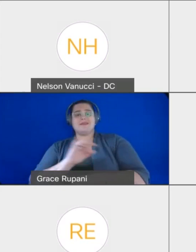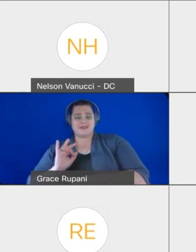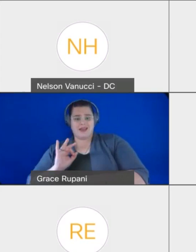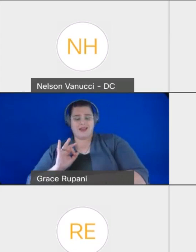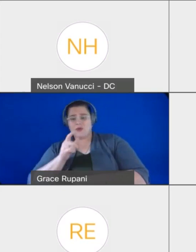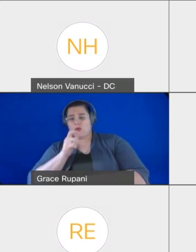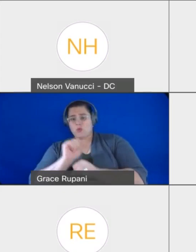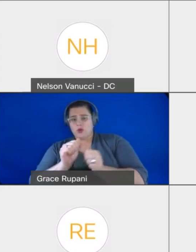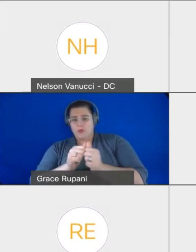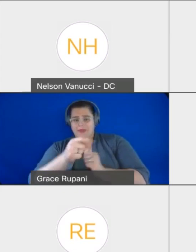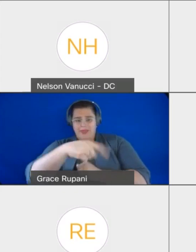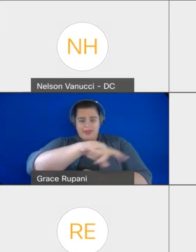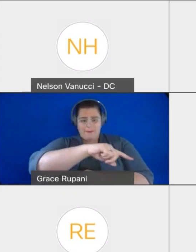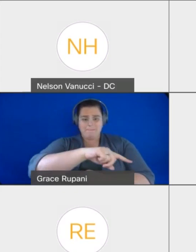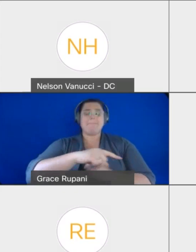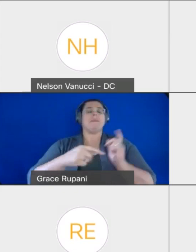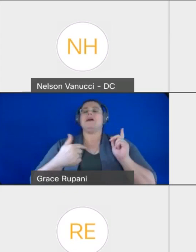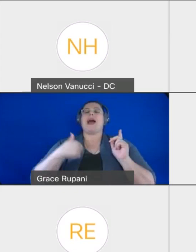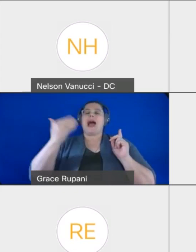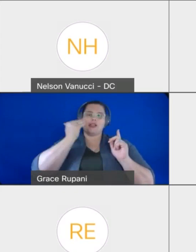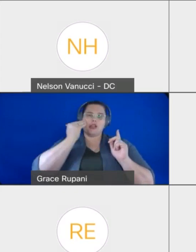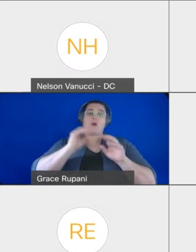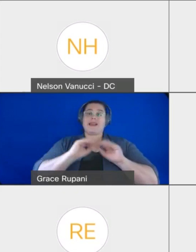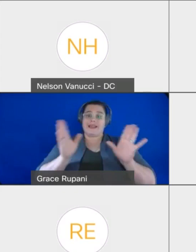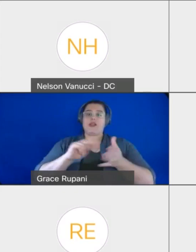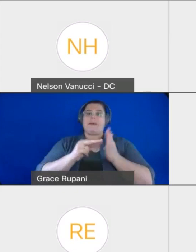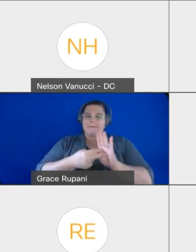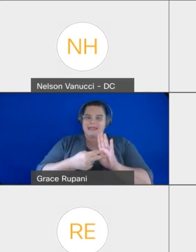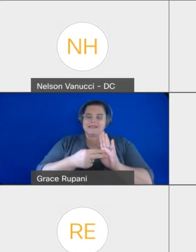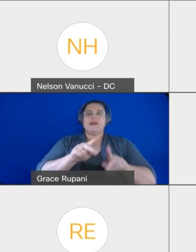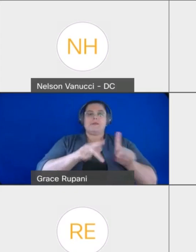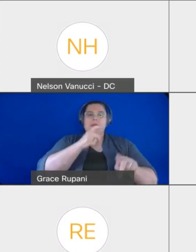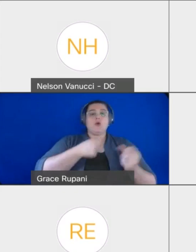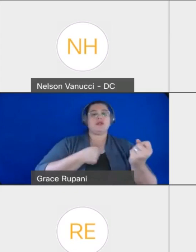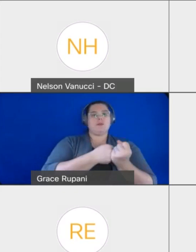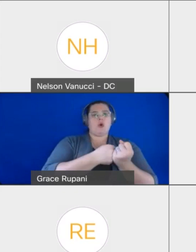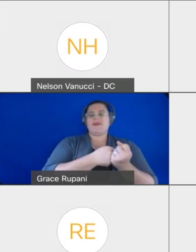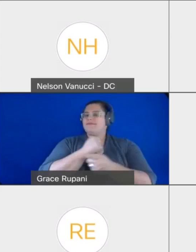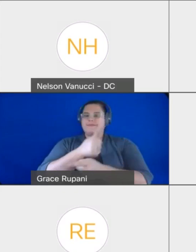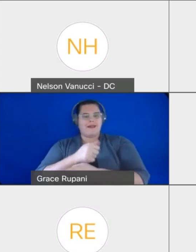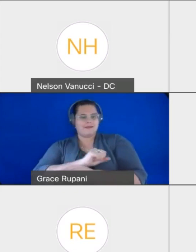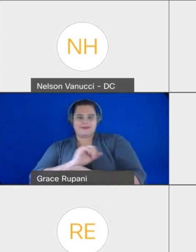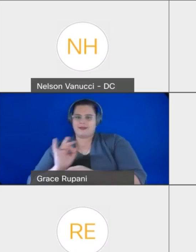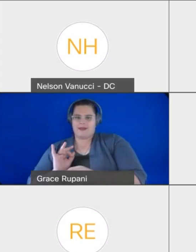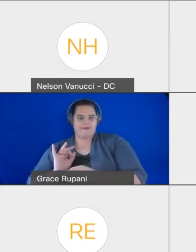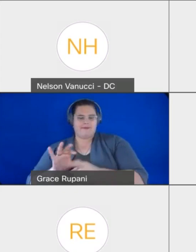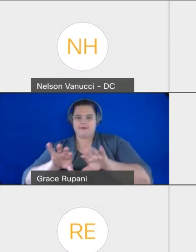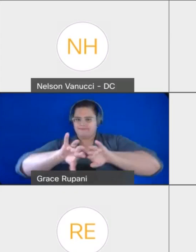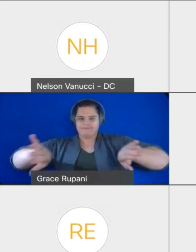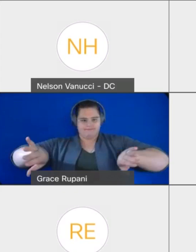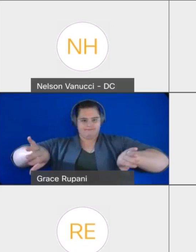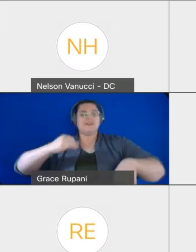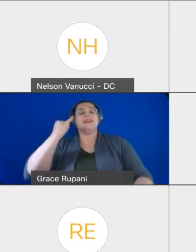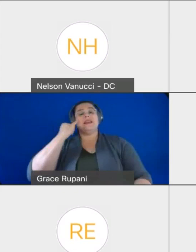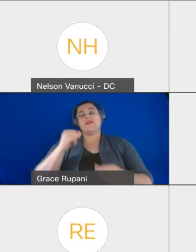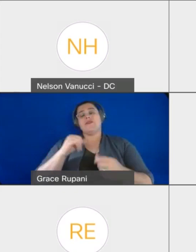I know very clearly it is people supported. If, as I said, if you start talking about staff in addition,